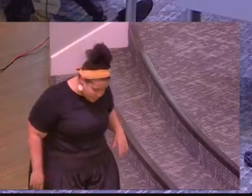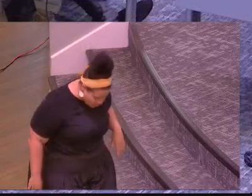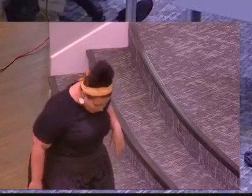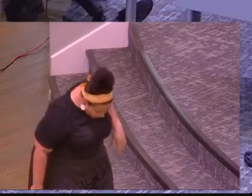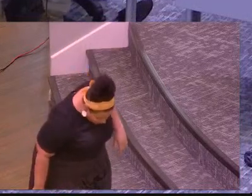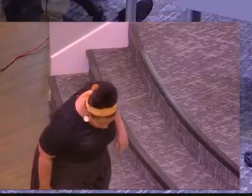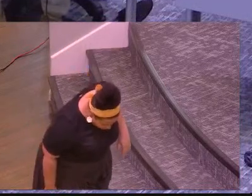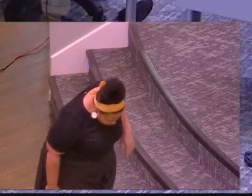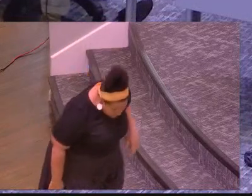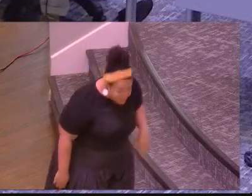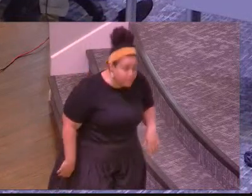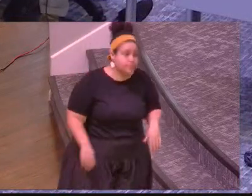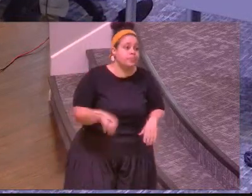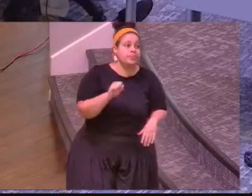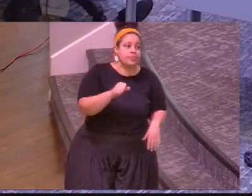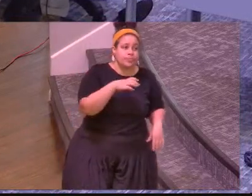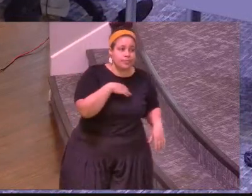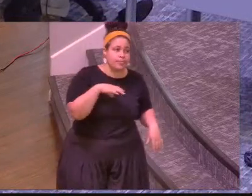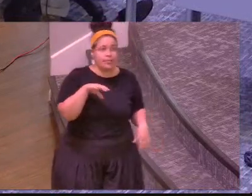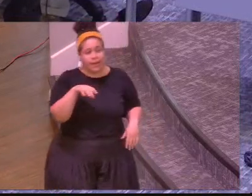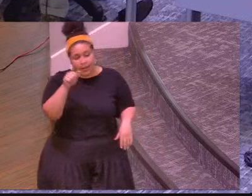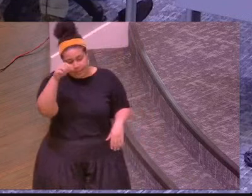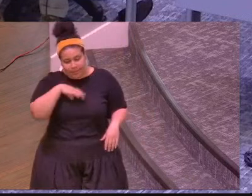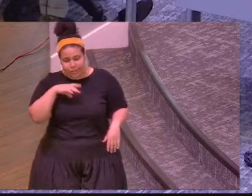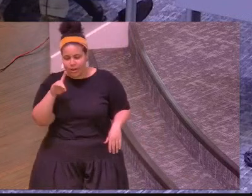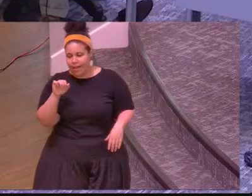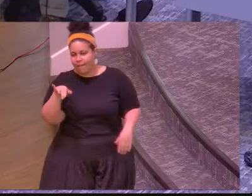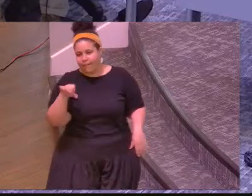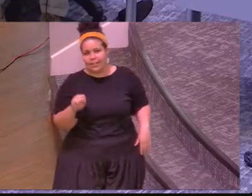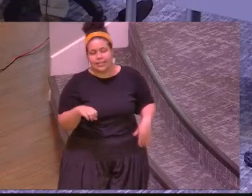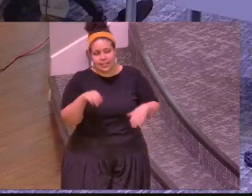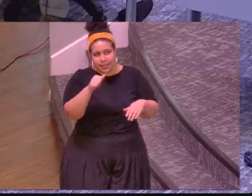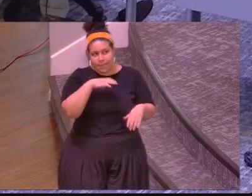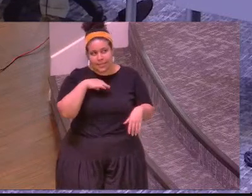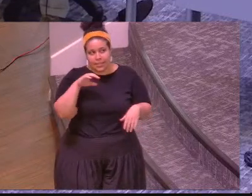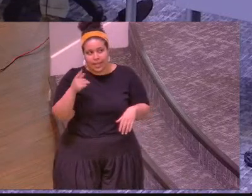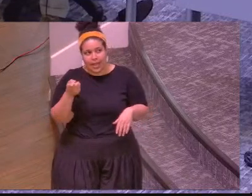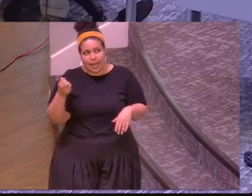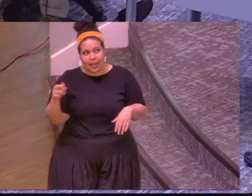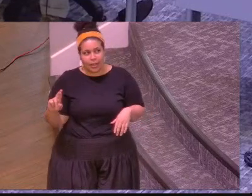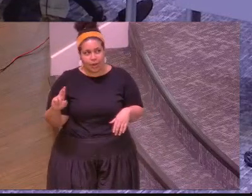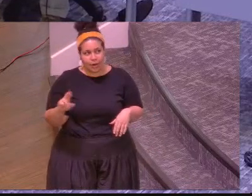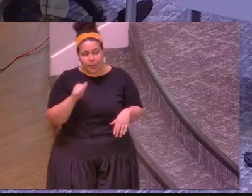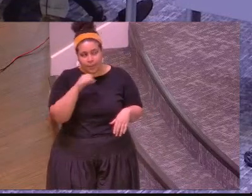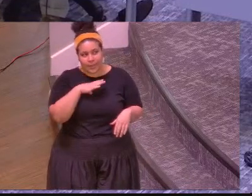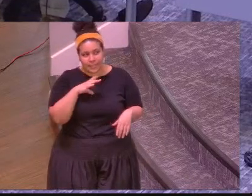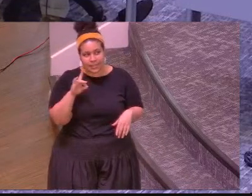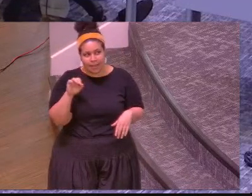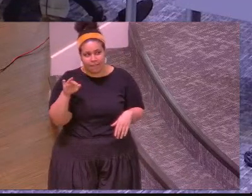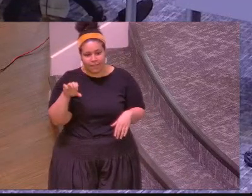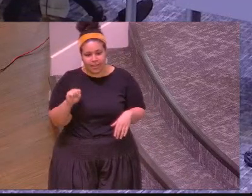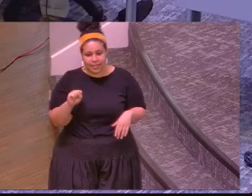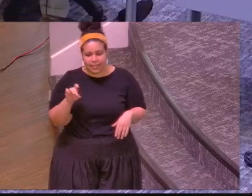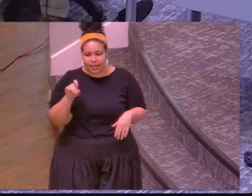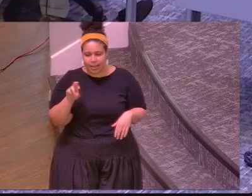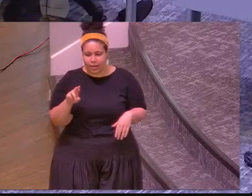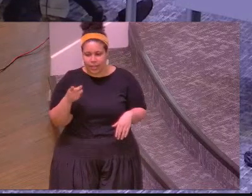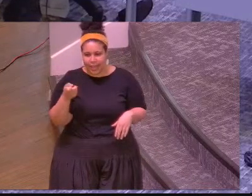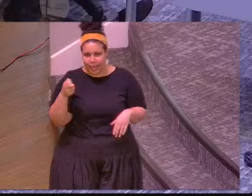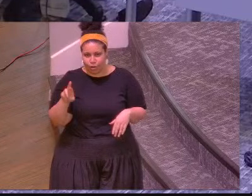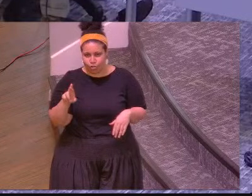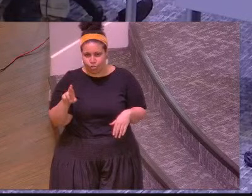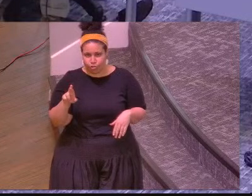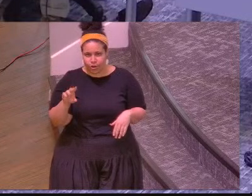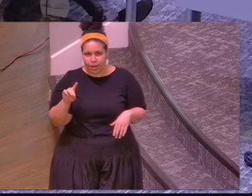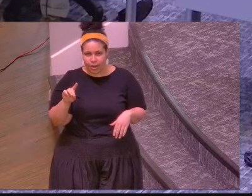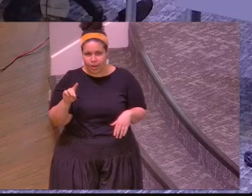Yes, ma'am. Mr. Davis? Here. Ms. Gallagher? Here. Mrs. Davis? Here. Dr. Yeager? Here. Dr. Dykeman?